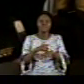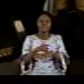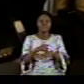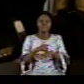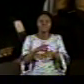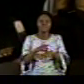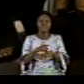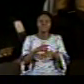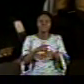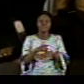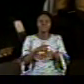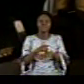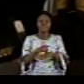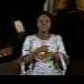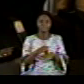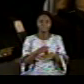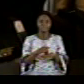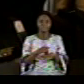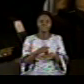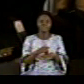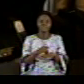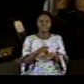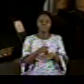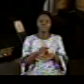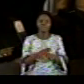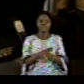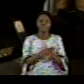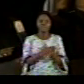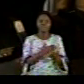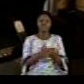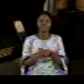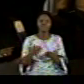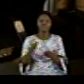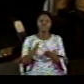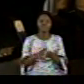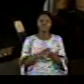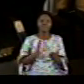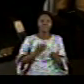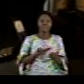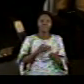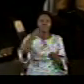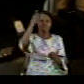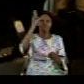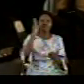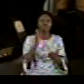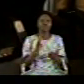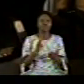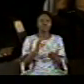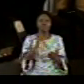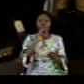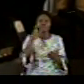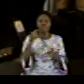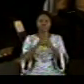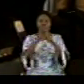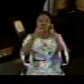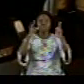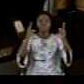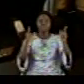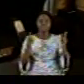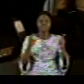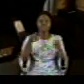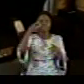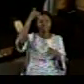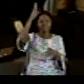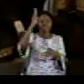wisdom, power, and love. Our God is an awesome God. Sing it